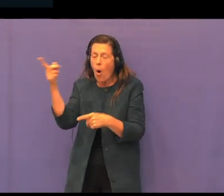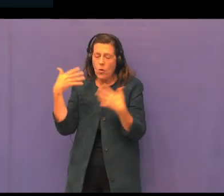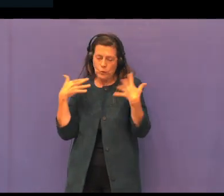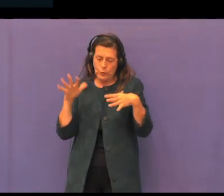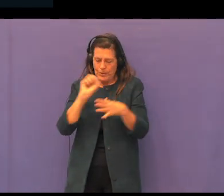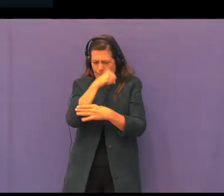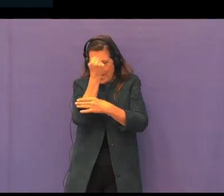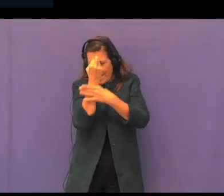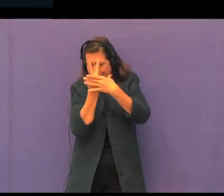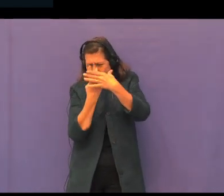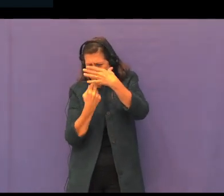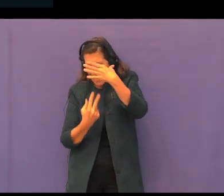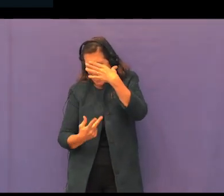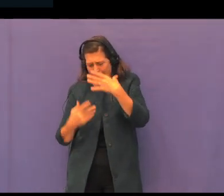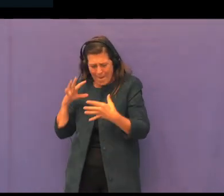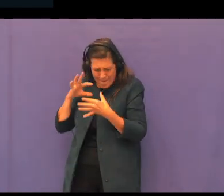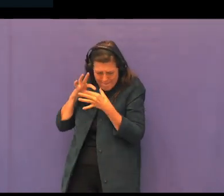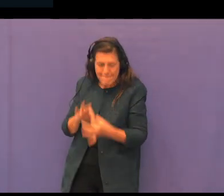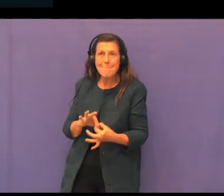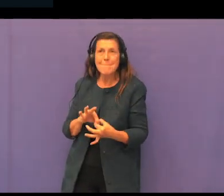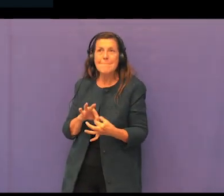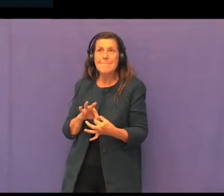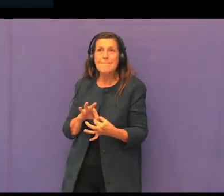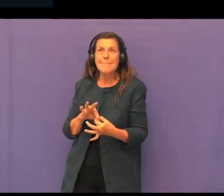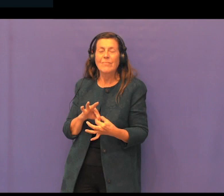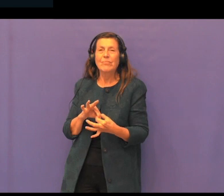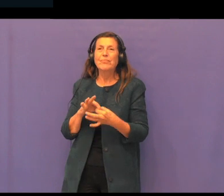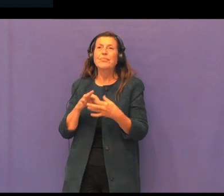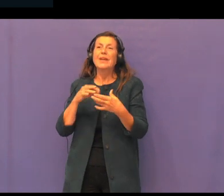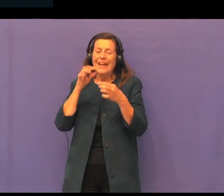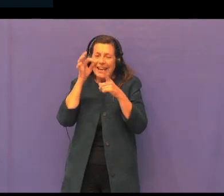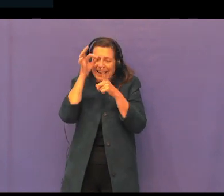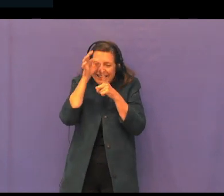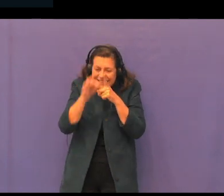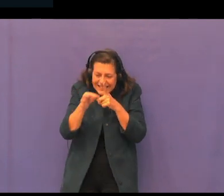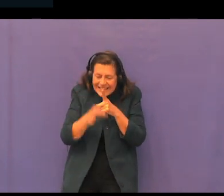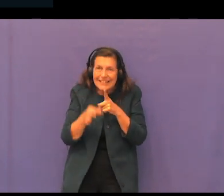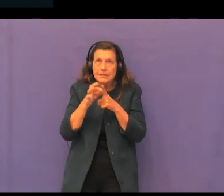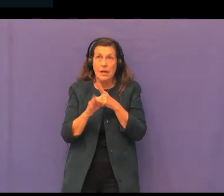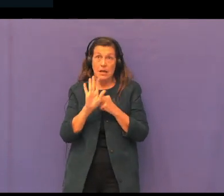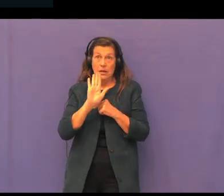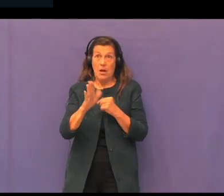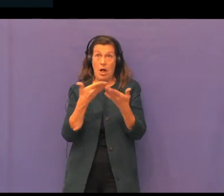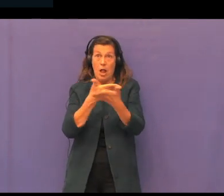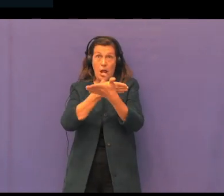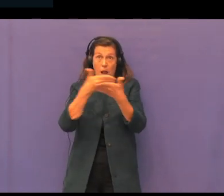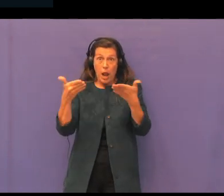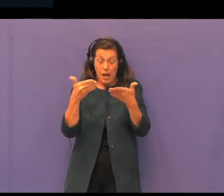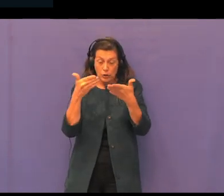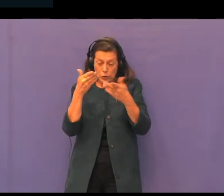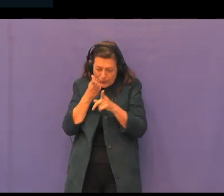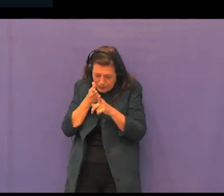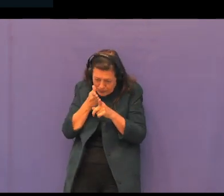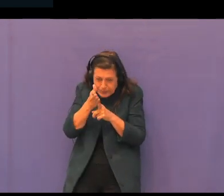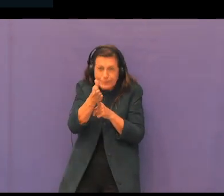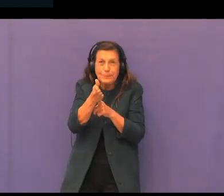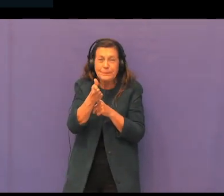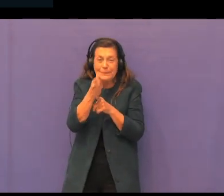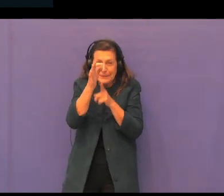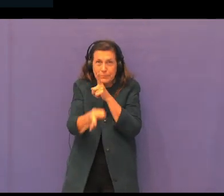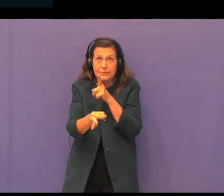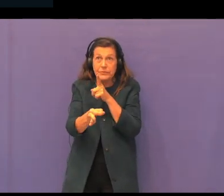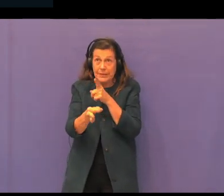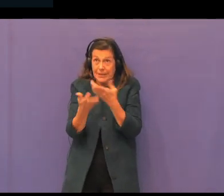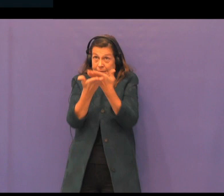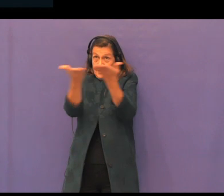detail of your language. You are particularizers. That's why you do what you do. And it seems to me that we have this